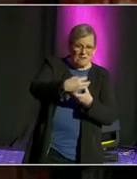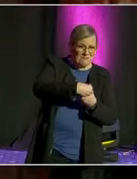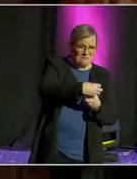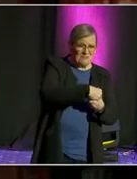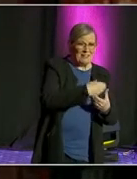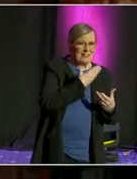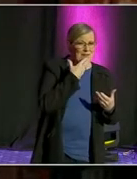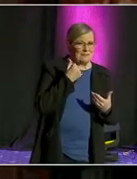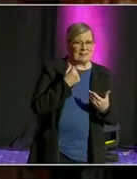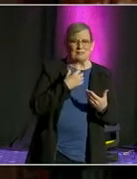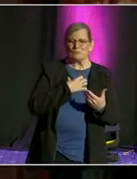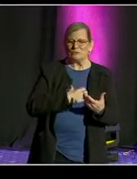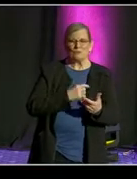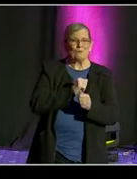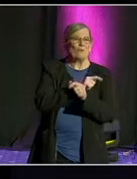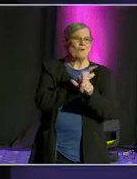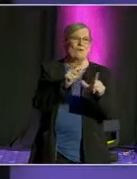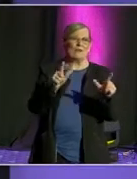all.